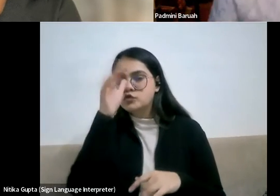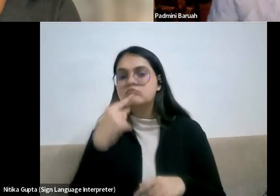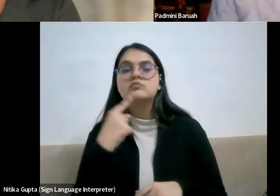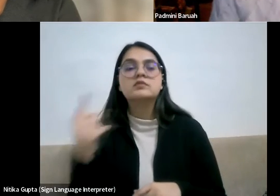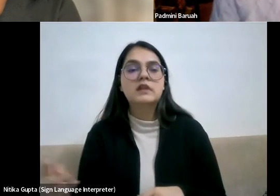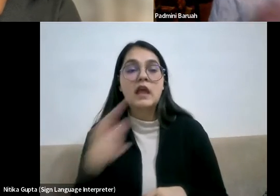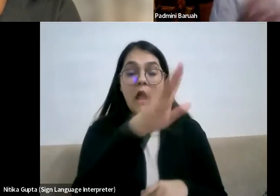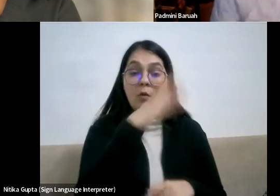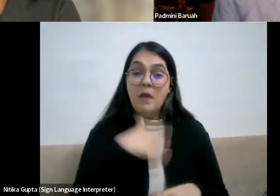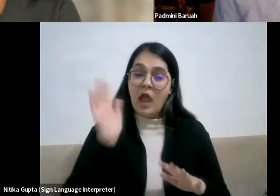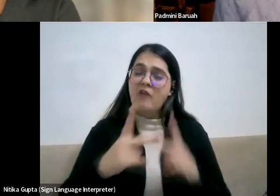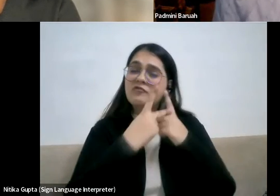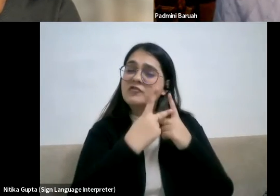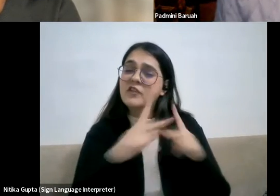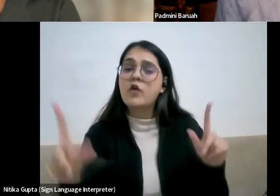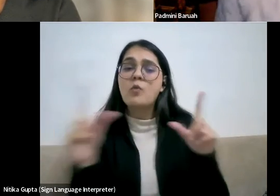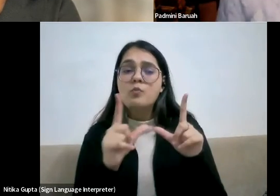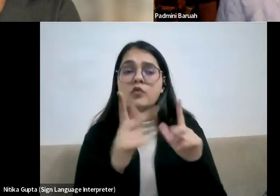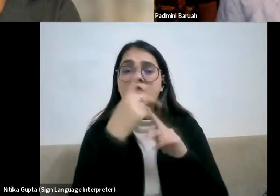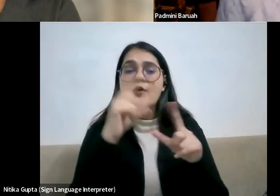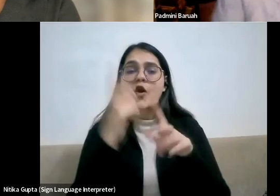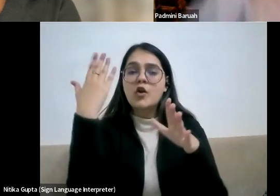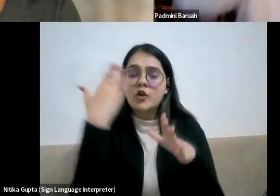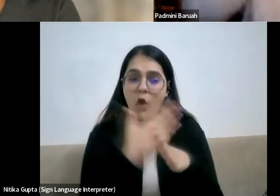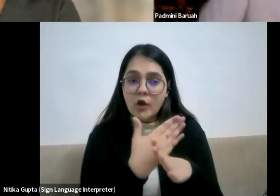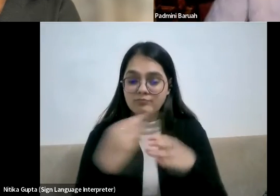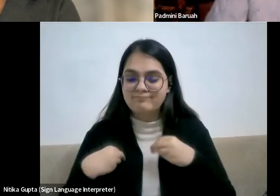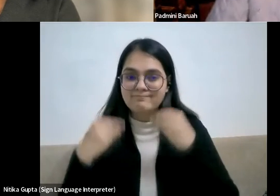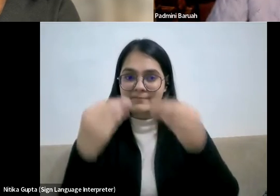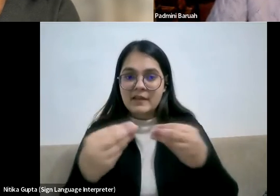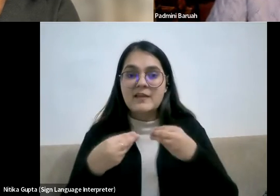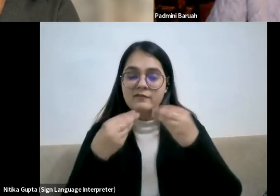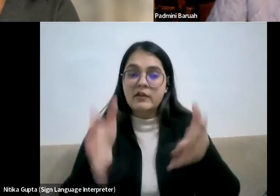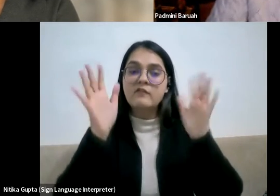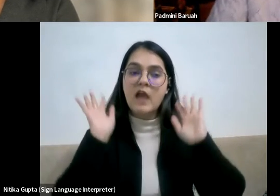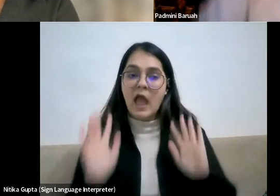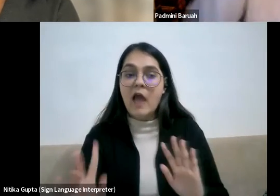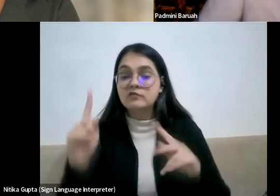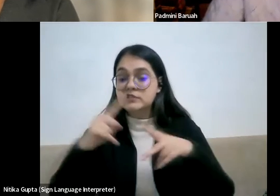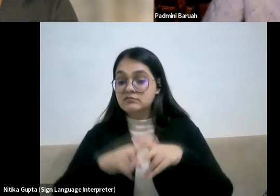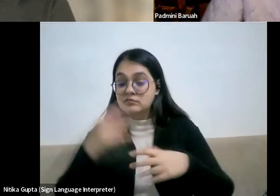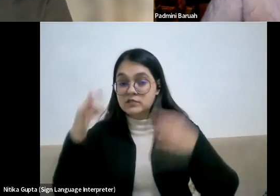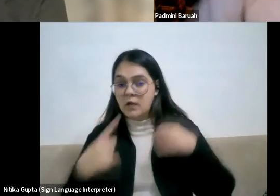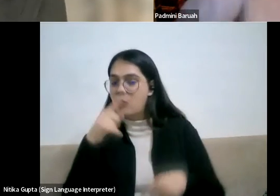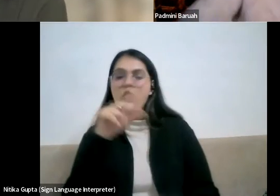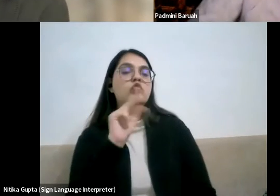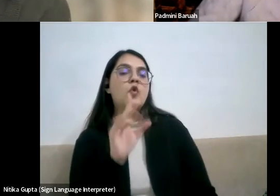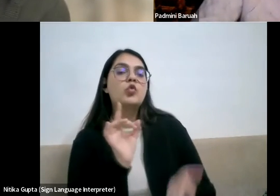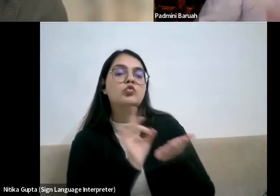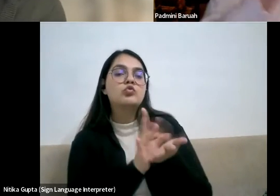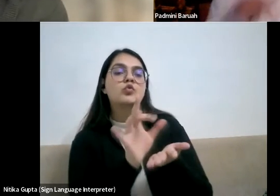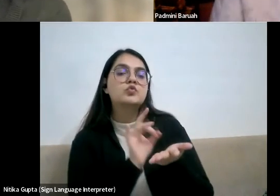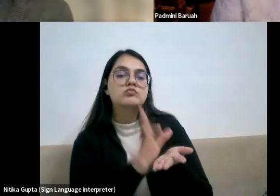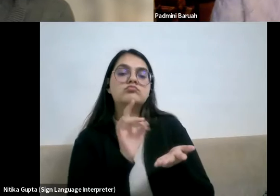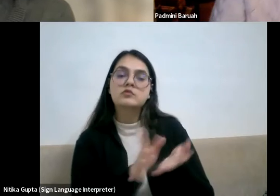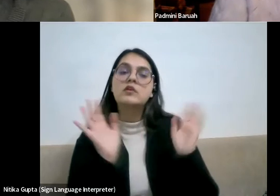of the different kind of documents that people present and the grounds that the judges have to eliminate these documents,